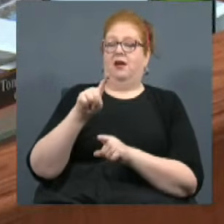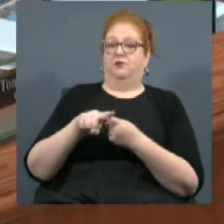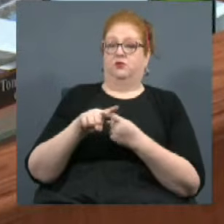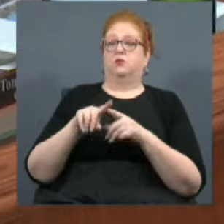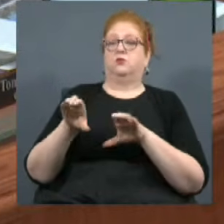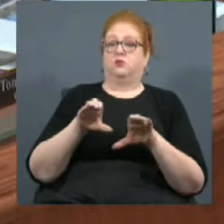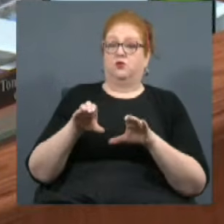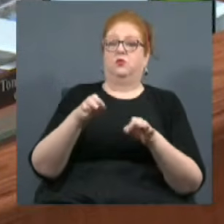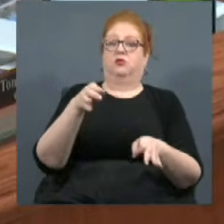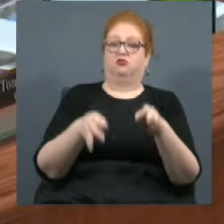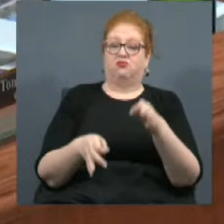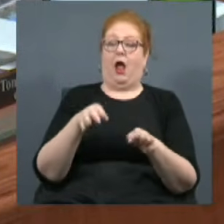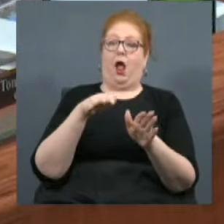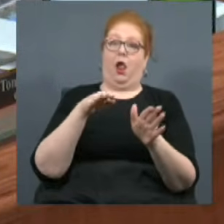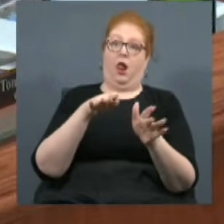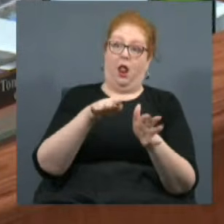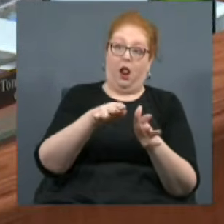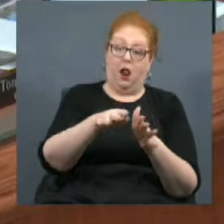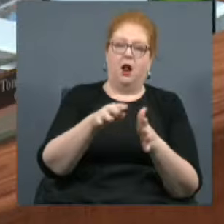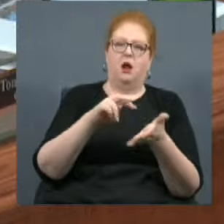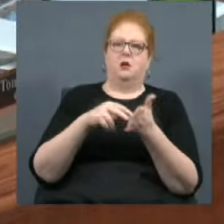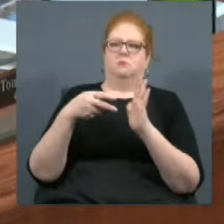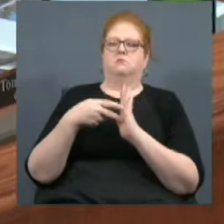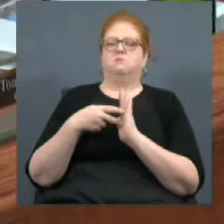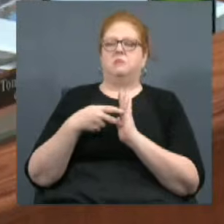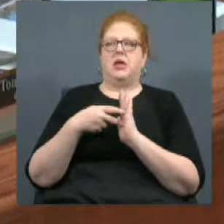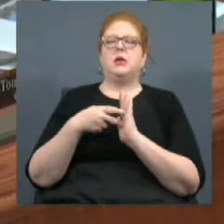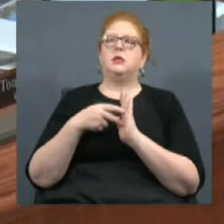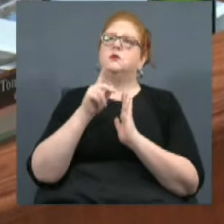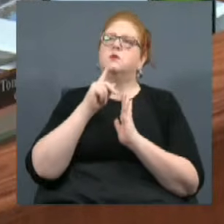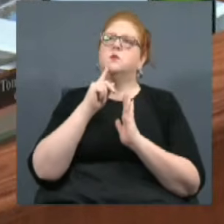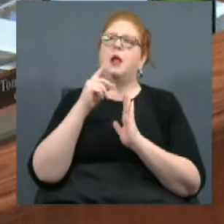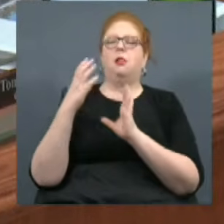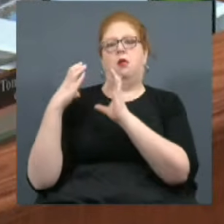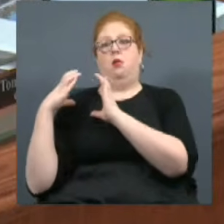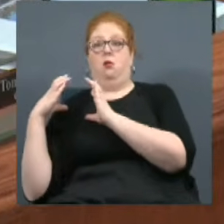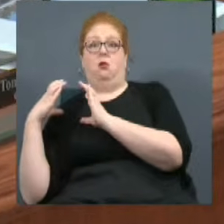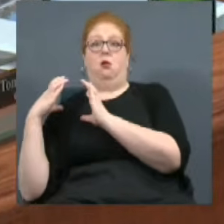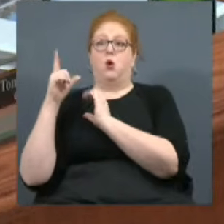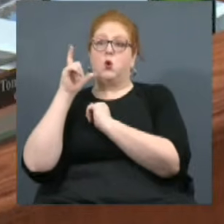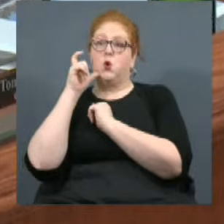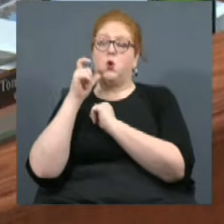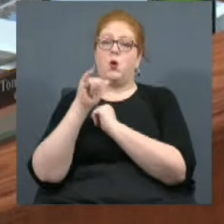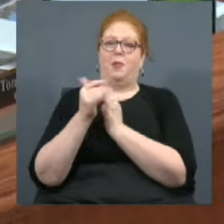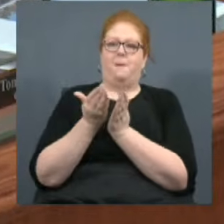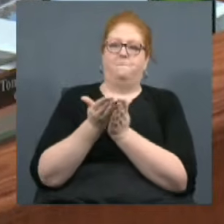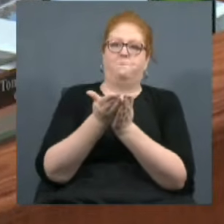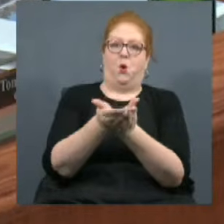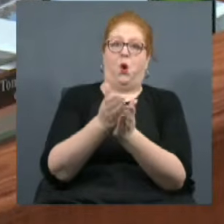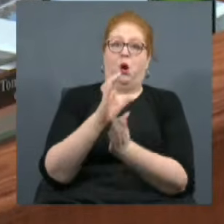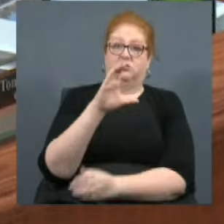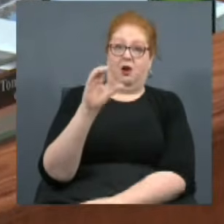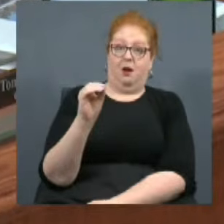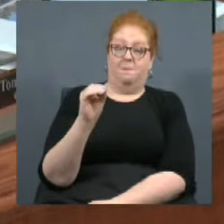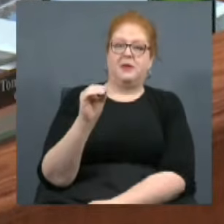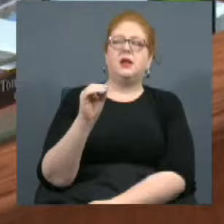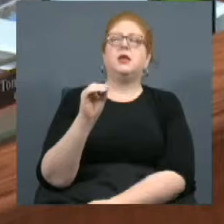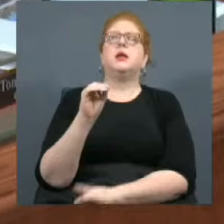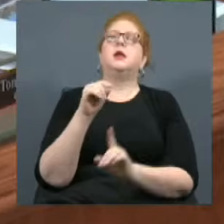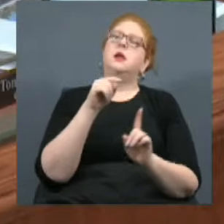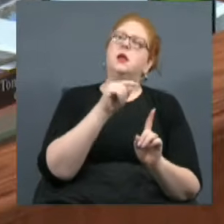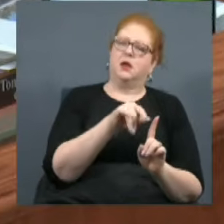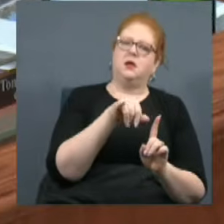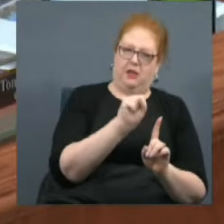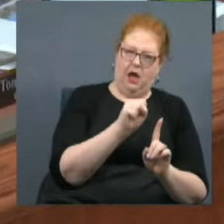was, really is not on the barge company. I mean, that was going to have to be done anyway.